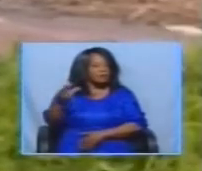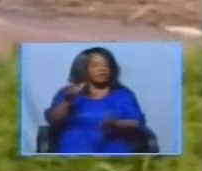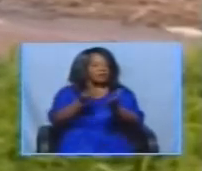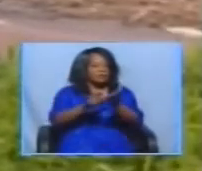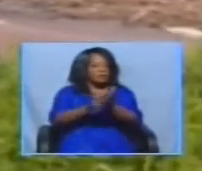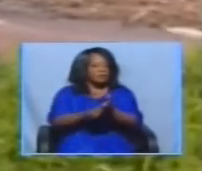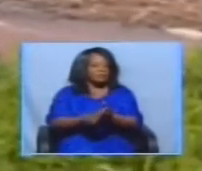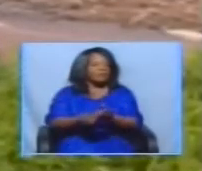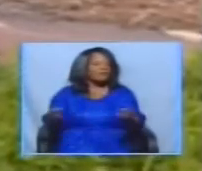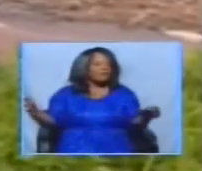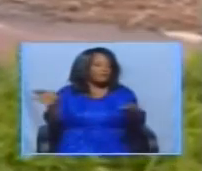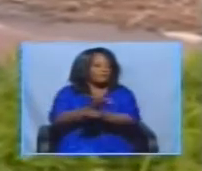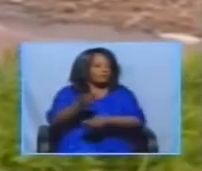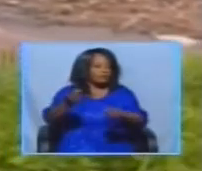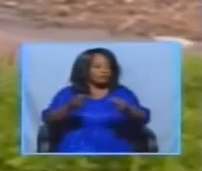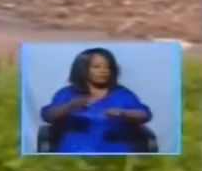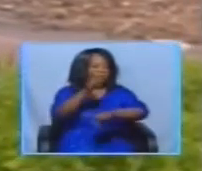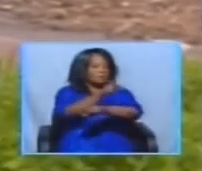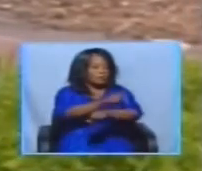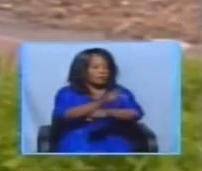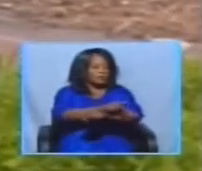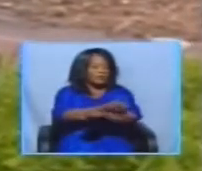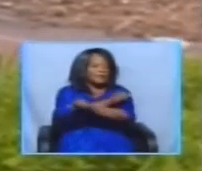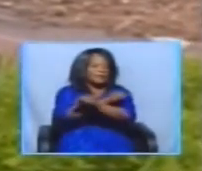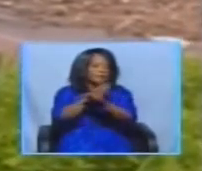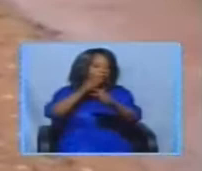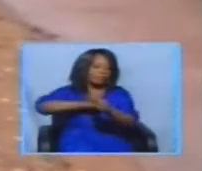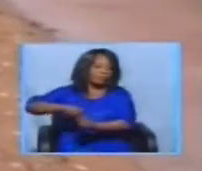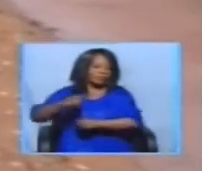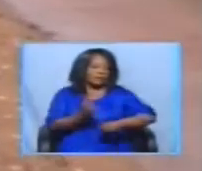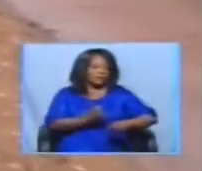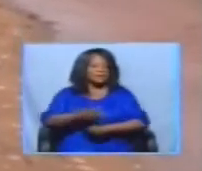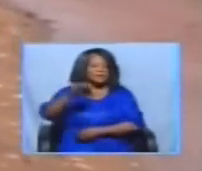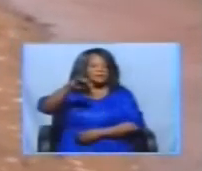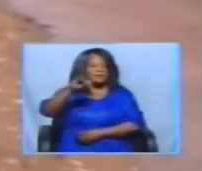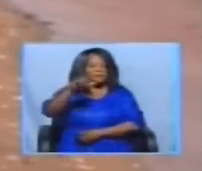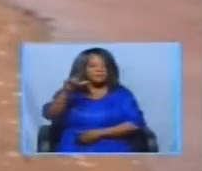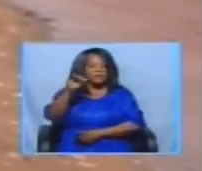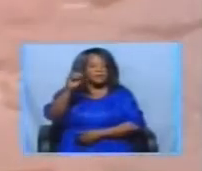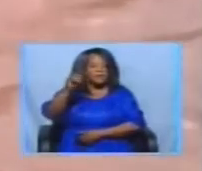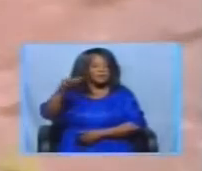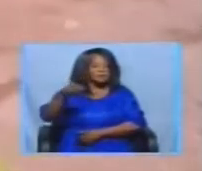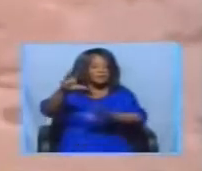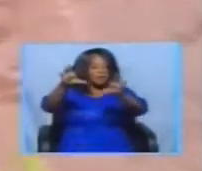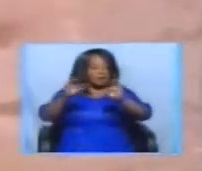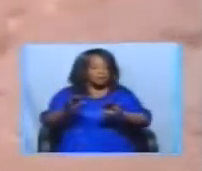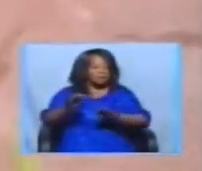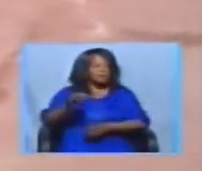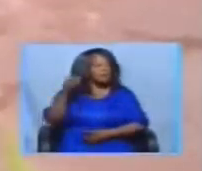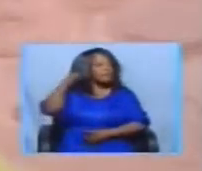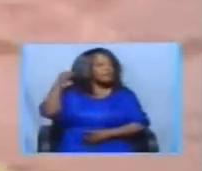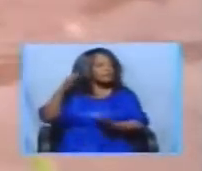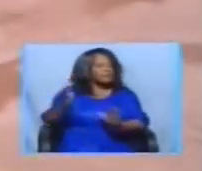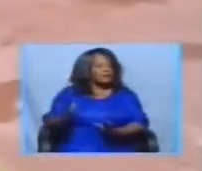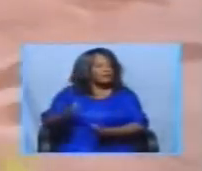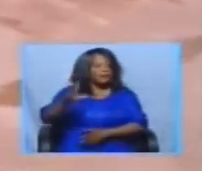take full ownership of the project and safeguard it. And Millennium Challenge account Zambia Chief Executive Officer Pamela Walia